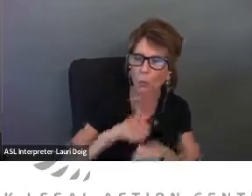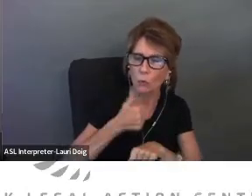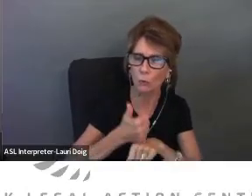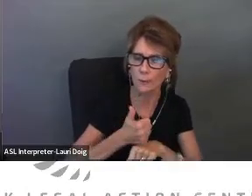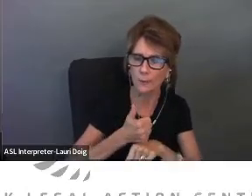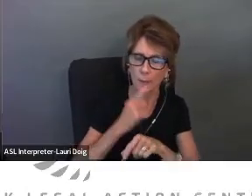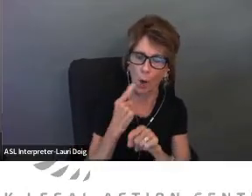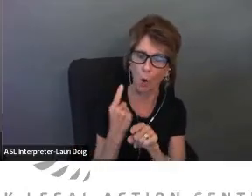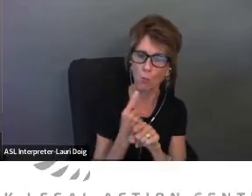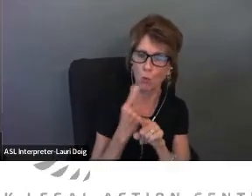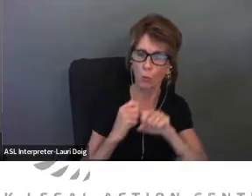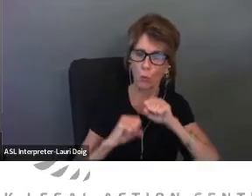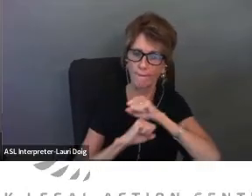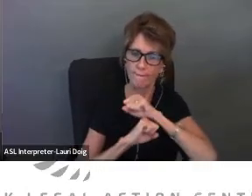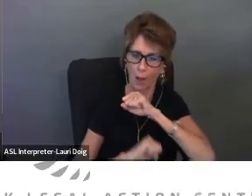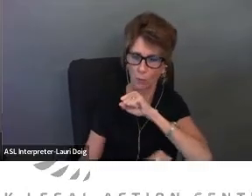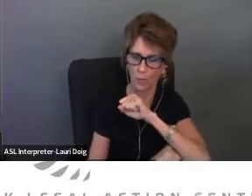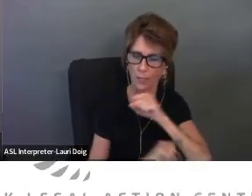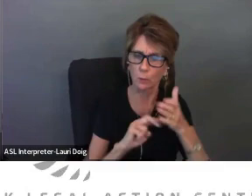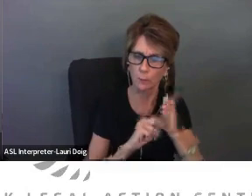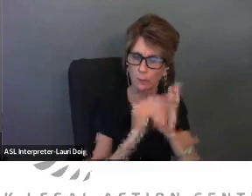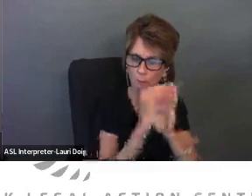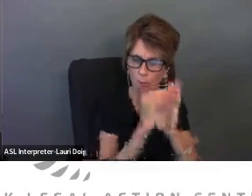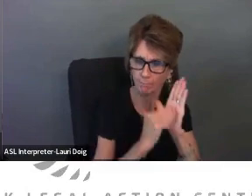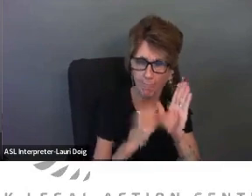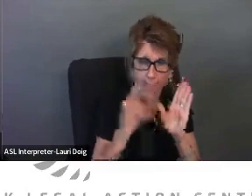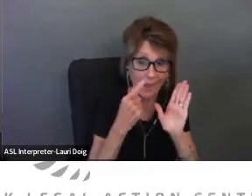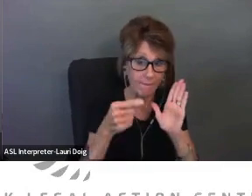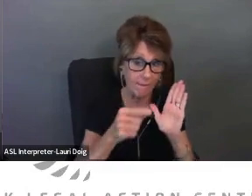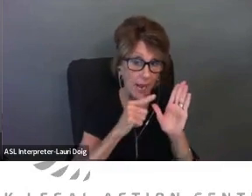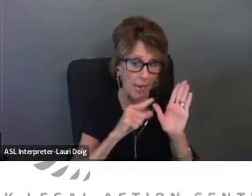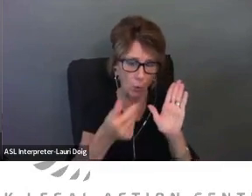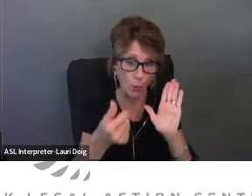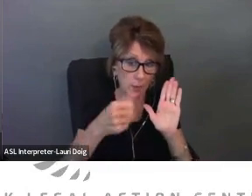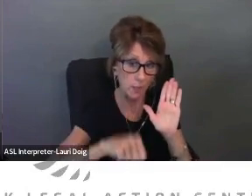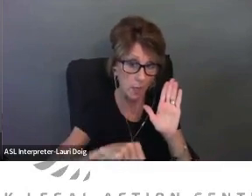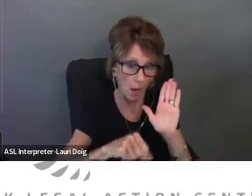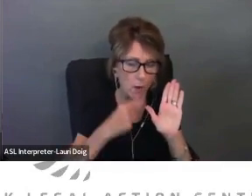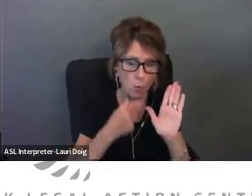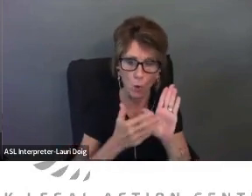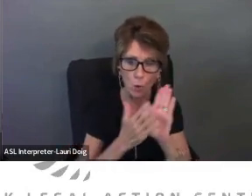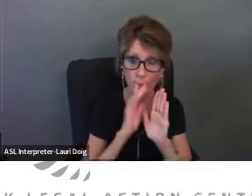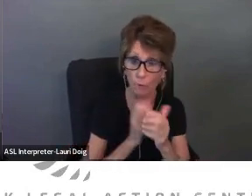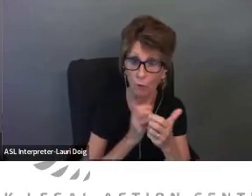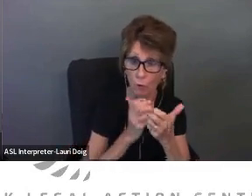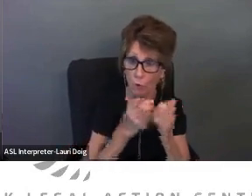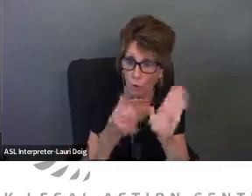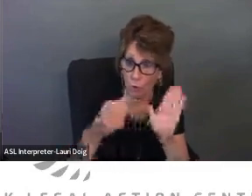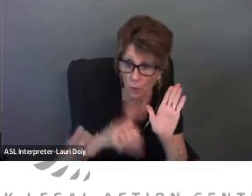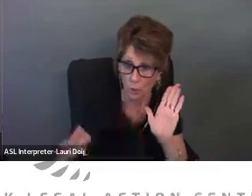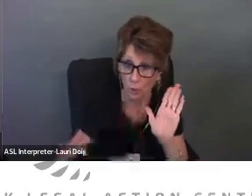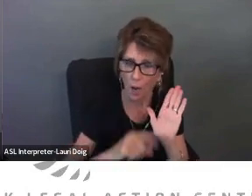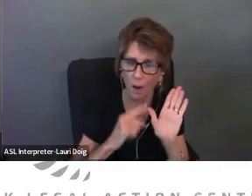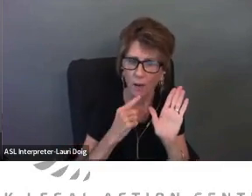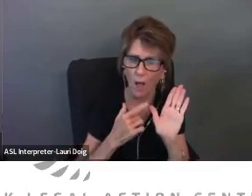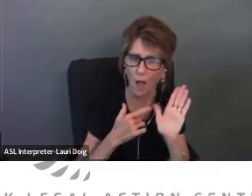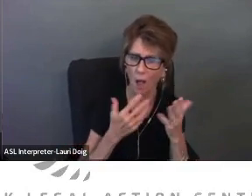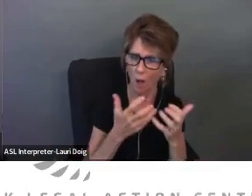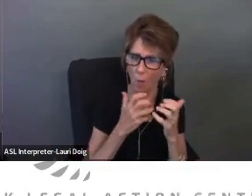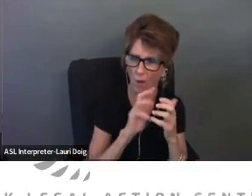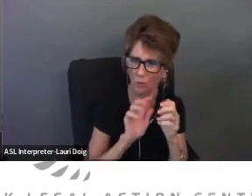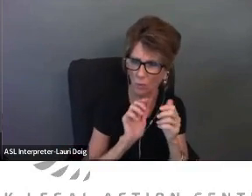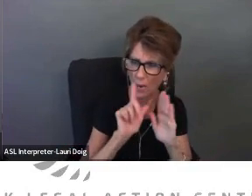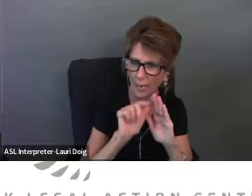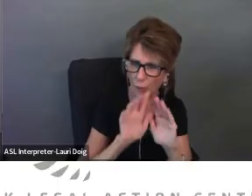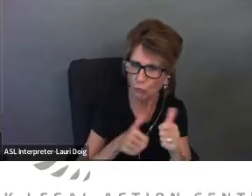So if your request for accommodation is denied, then and you're challenging the denial later